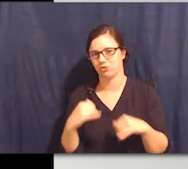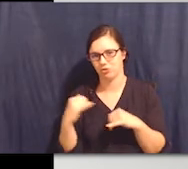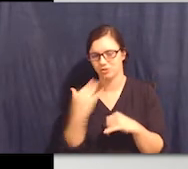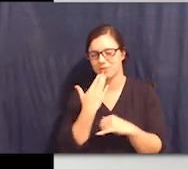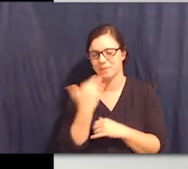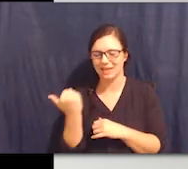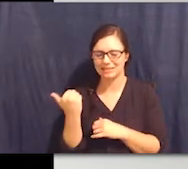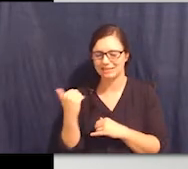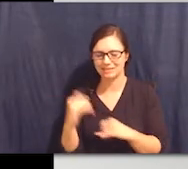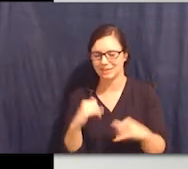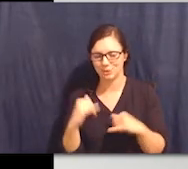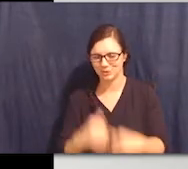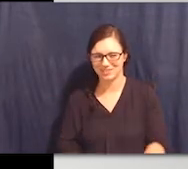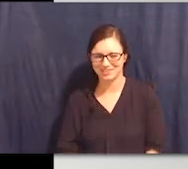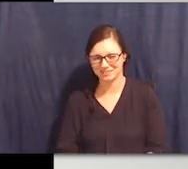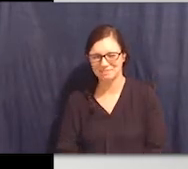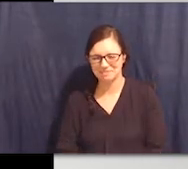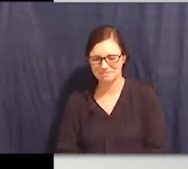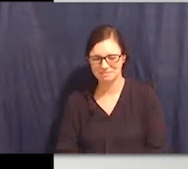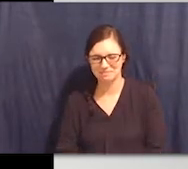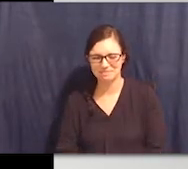our BEST standards.